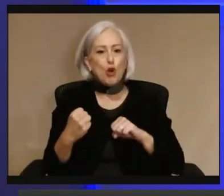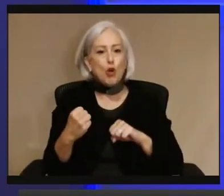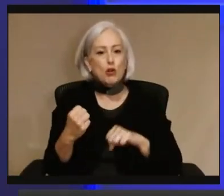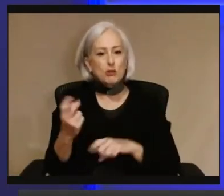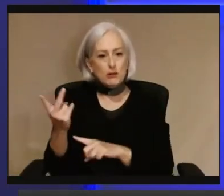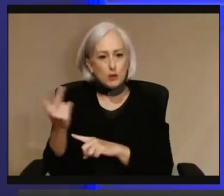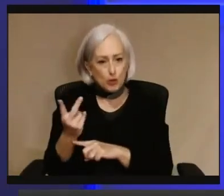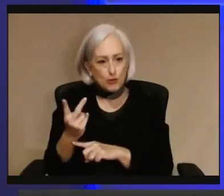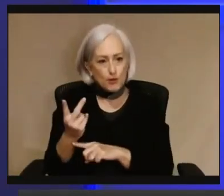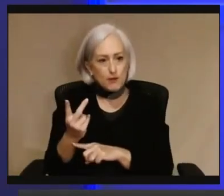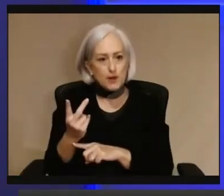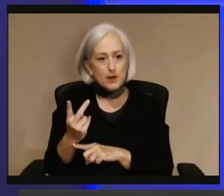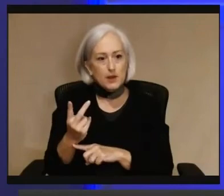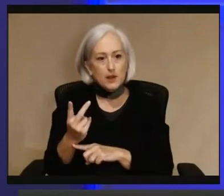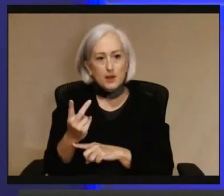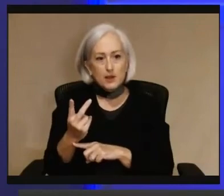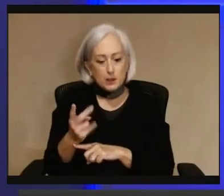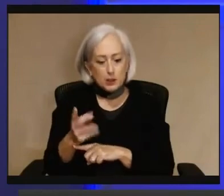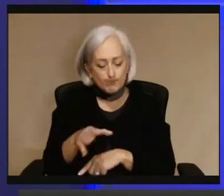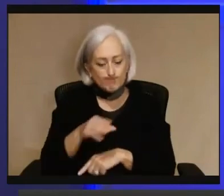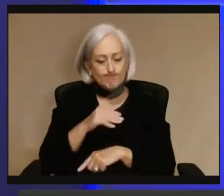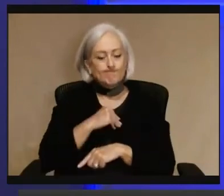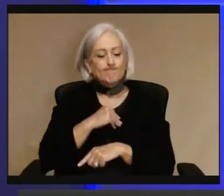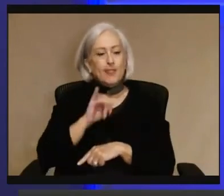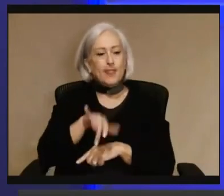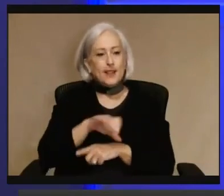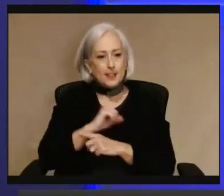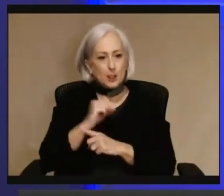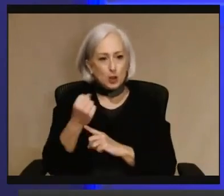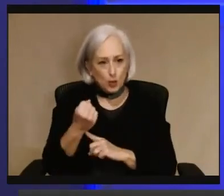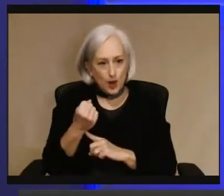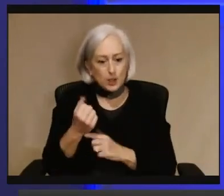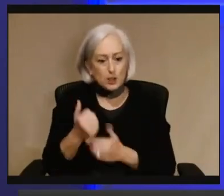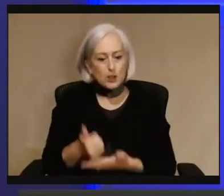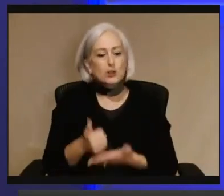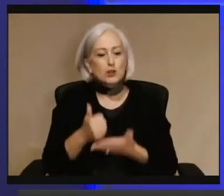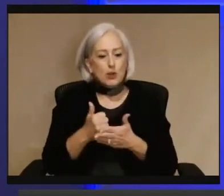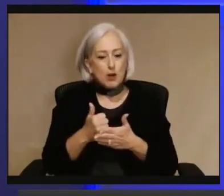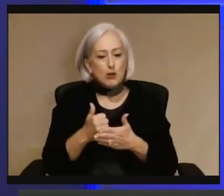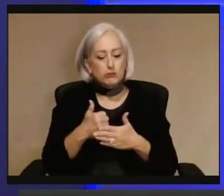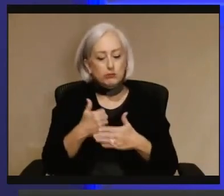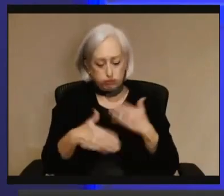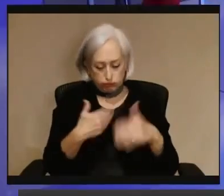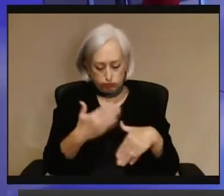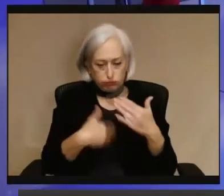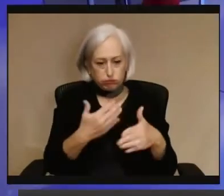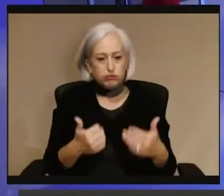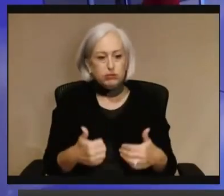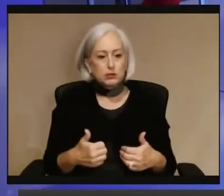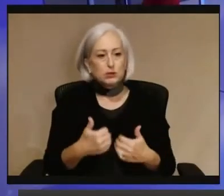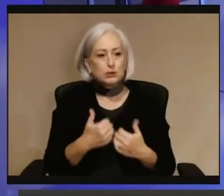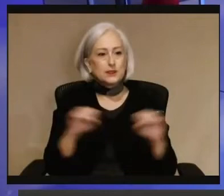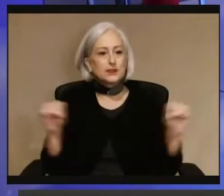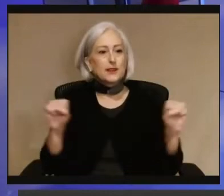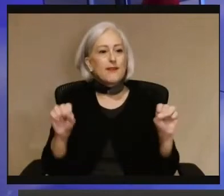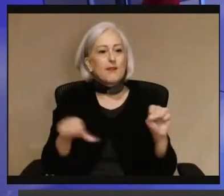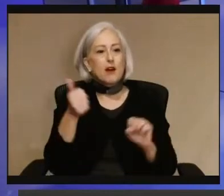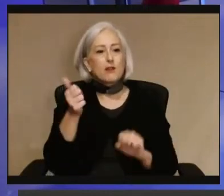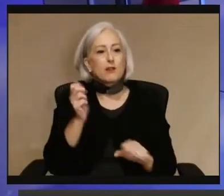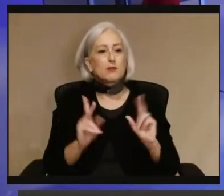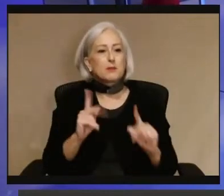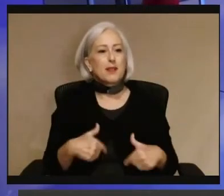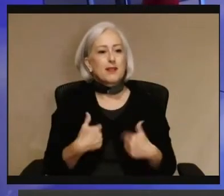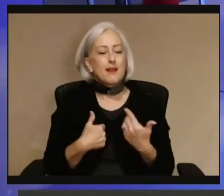their gas in the vehicle to help save others' lives, essentially. Dr. Nawalnik, final thoughts